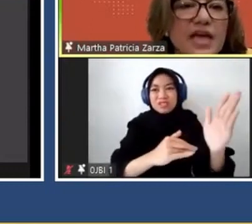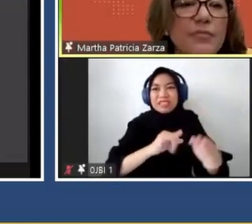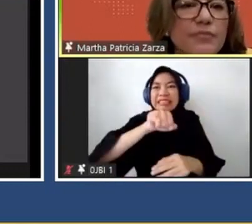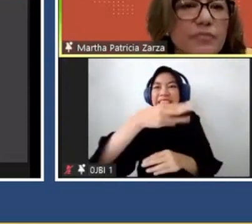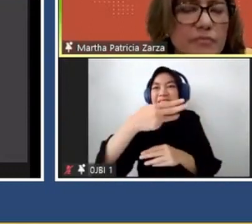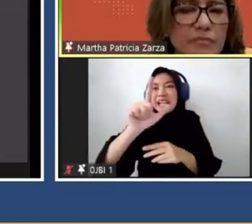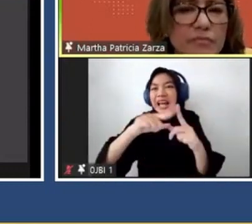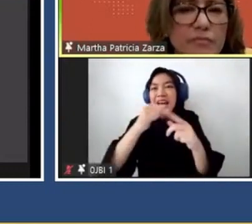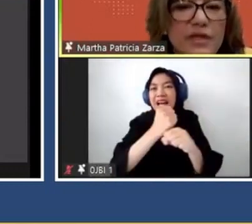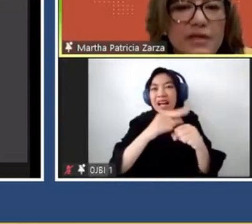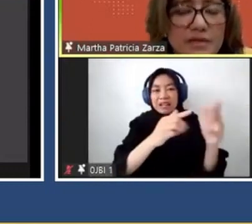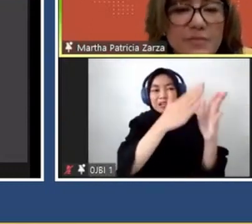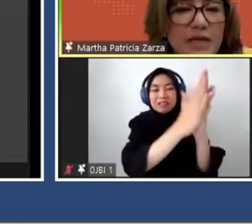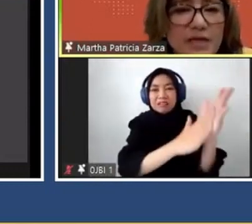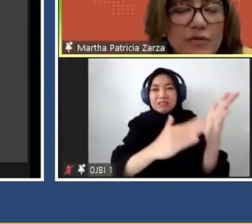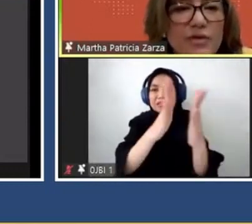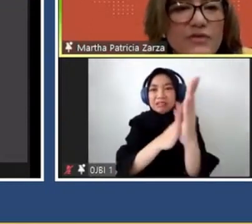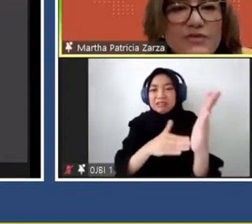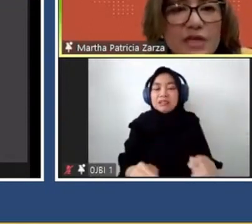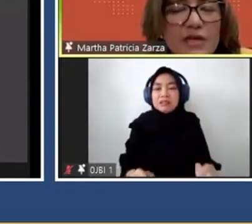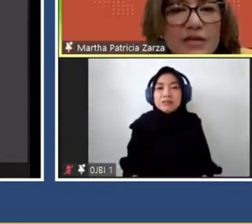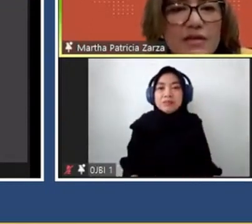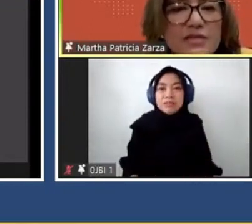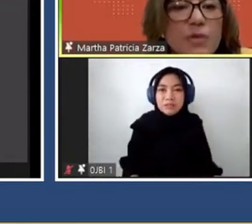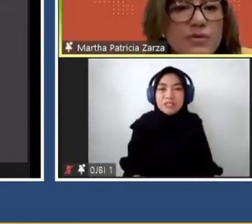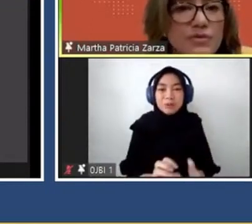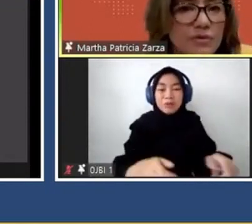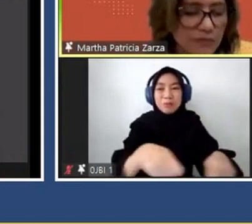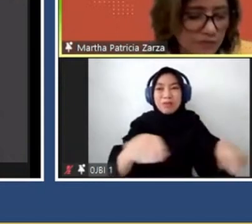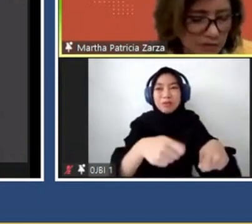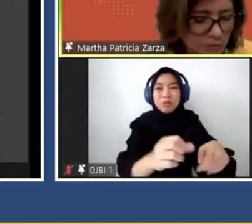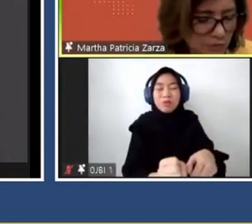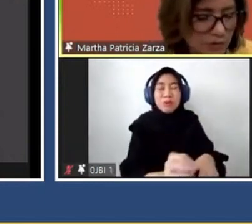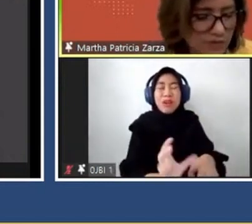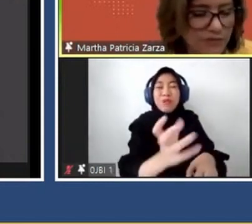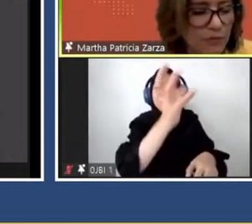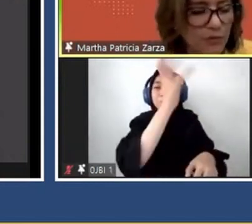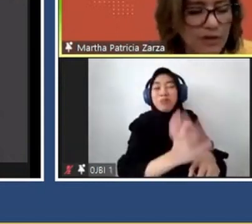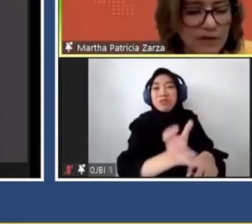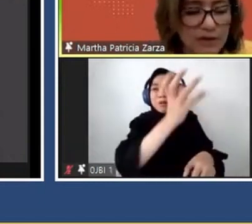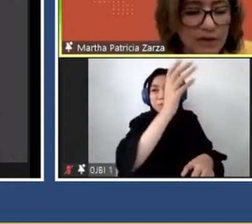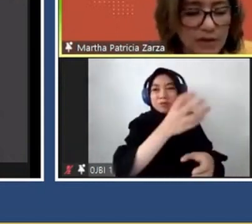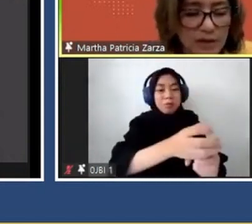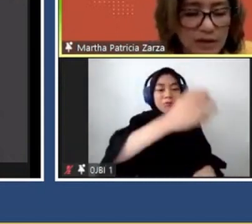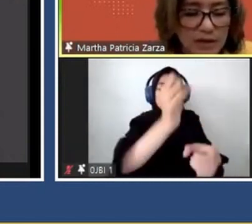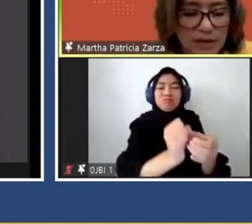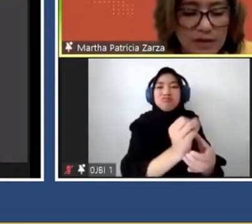all the time smelling, or whatever you say, the smokes of the wood, whatever they work in